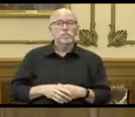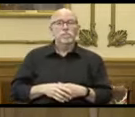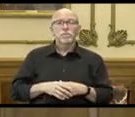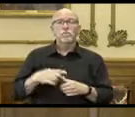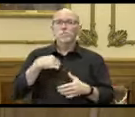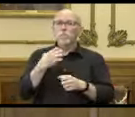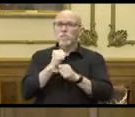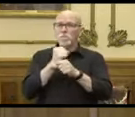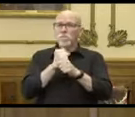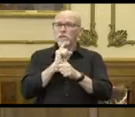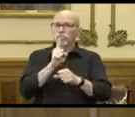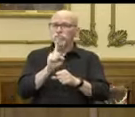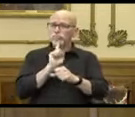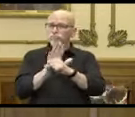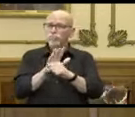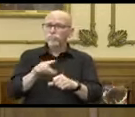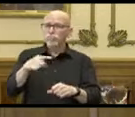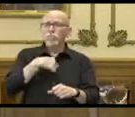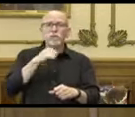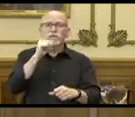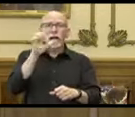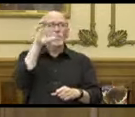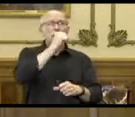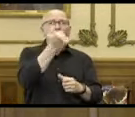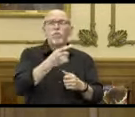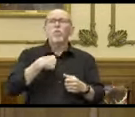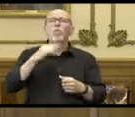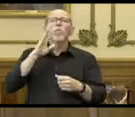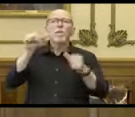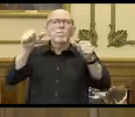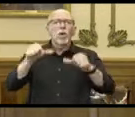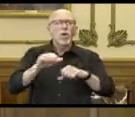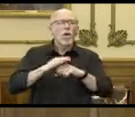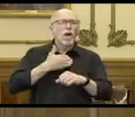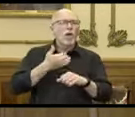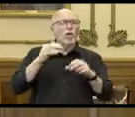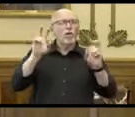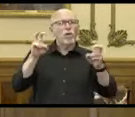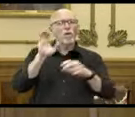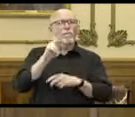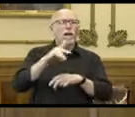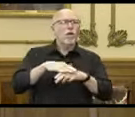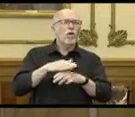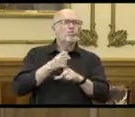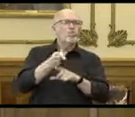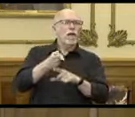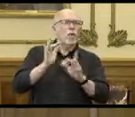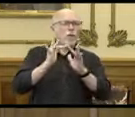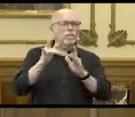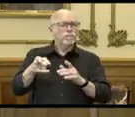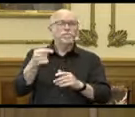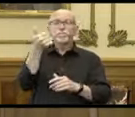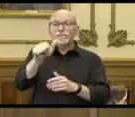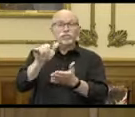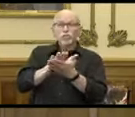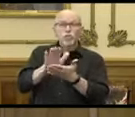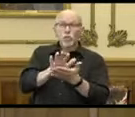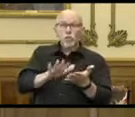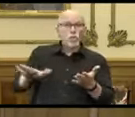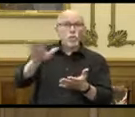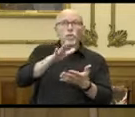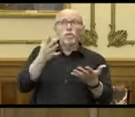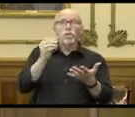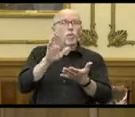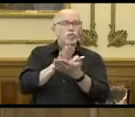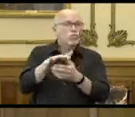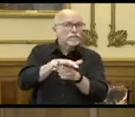you that we don't miss anyone, we'll post this information on our Back on Track website. So any school or